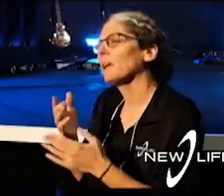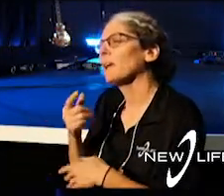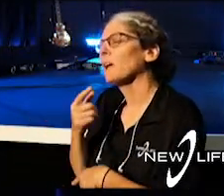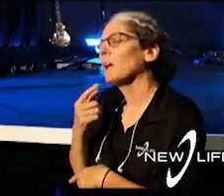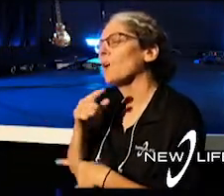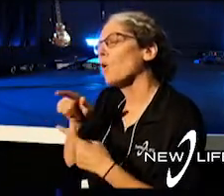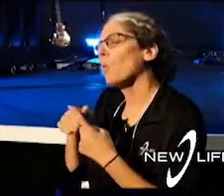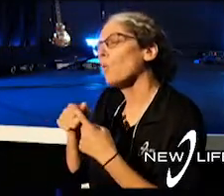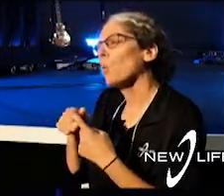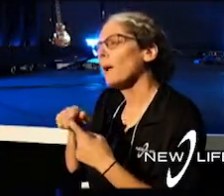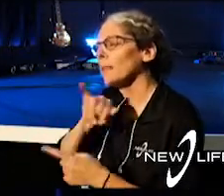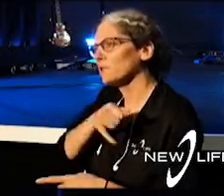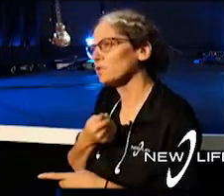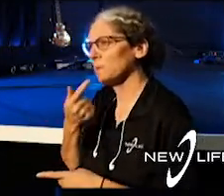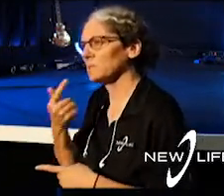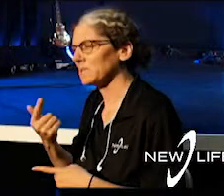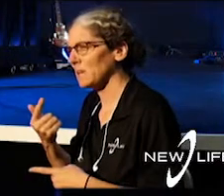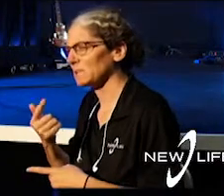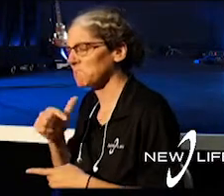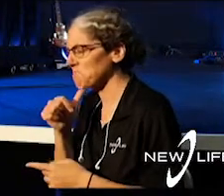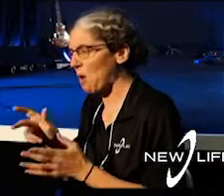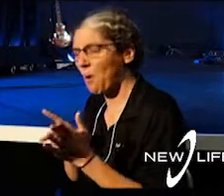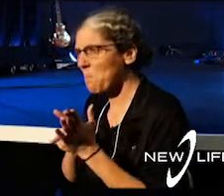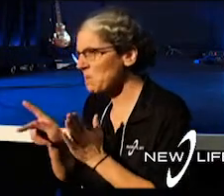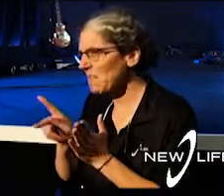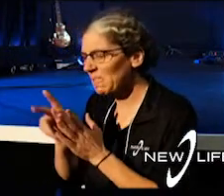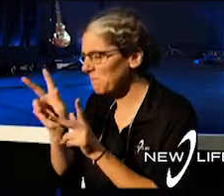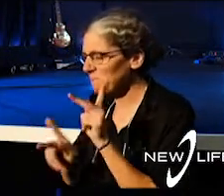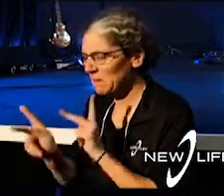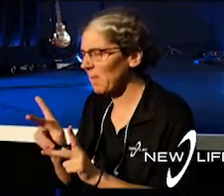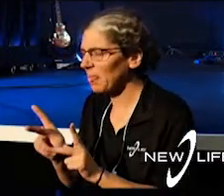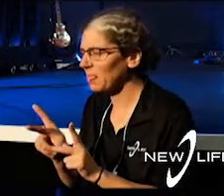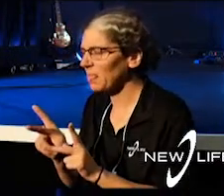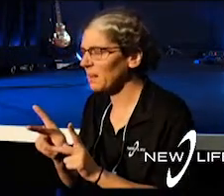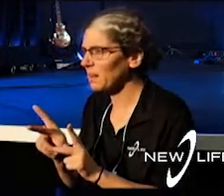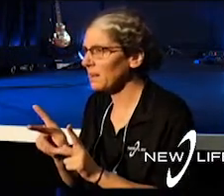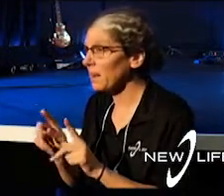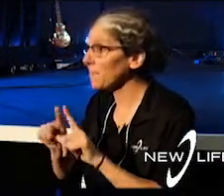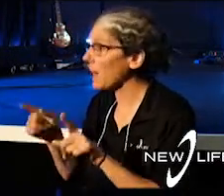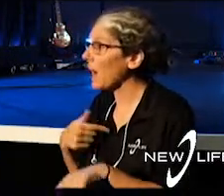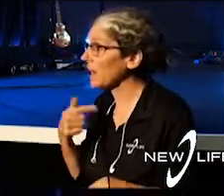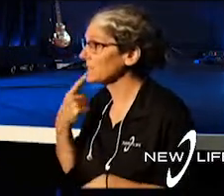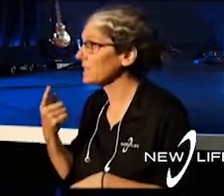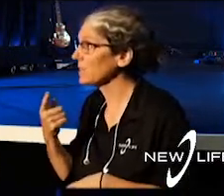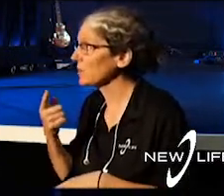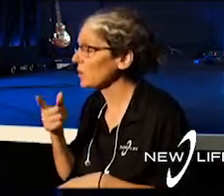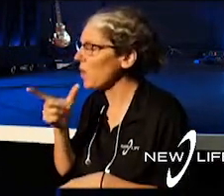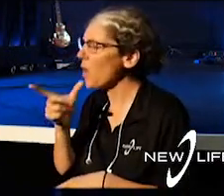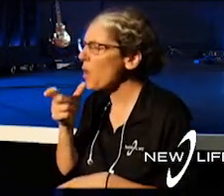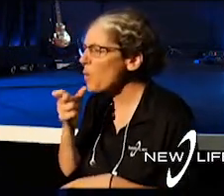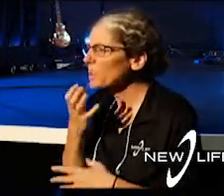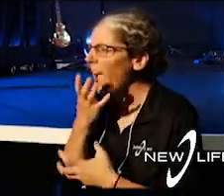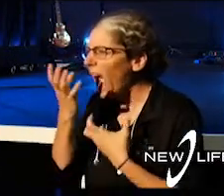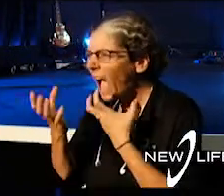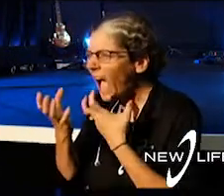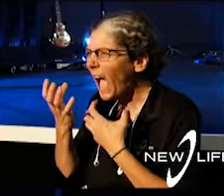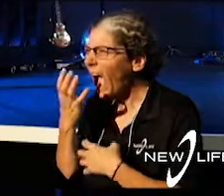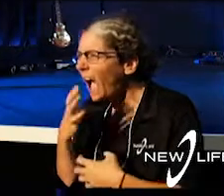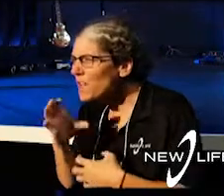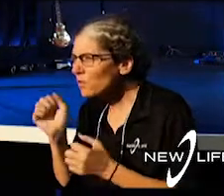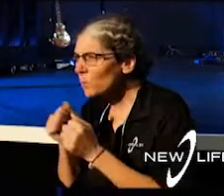murder, and whoever murders will be liable to judgment. But I say to you that everyone who is angry with his